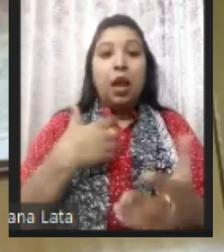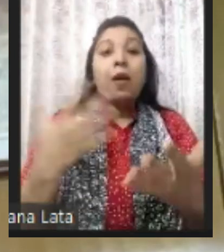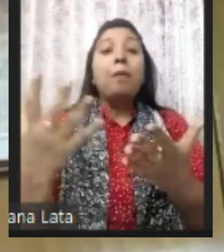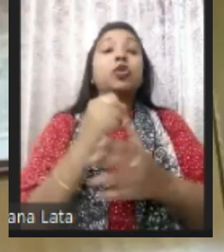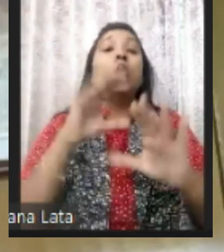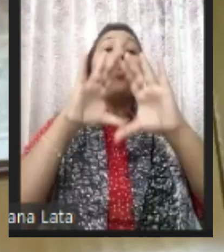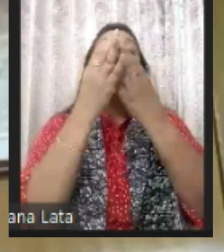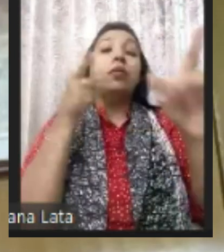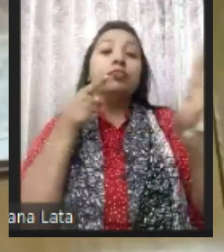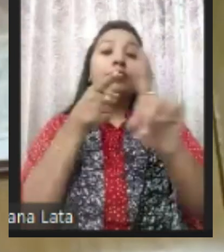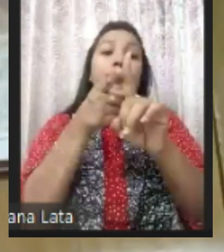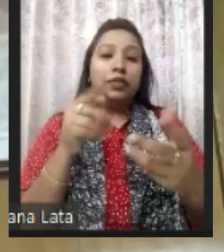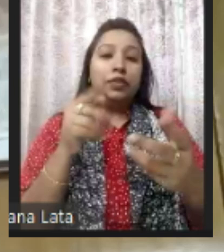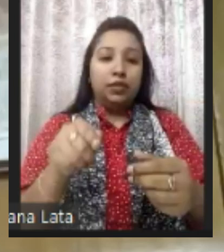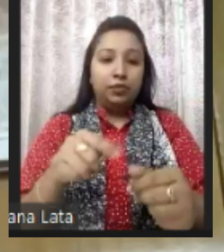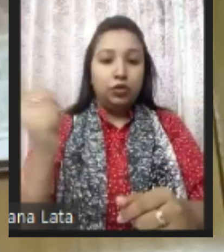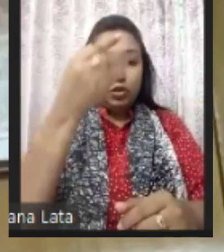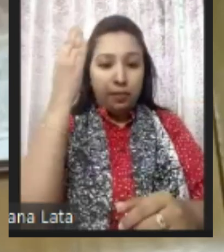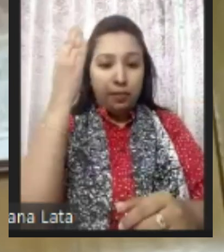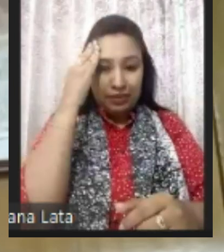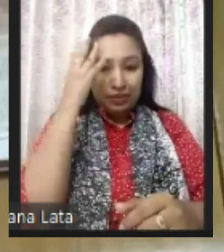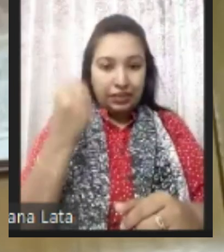goals. As you know,